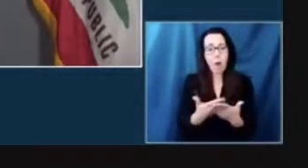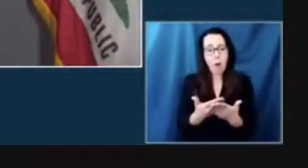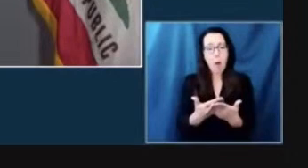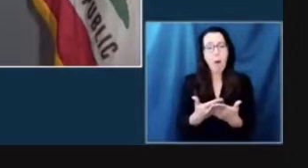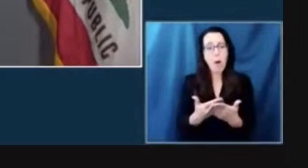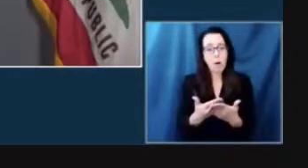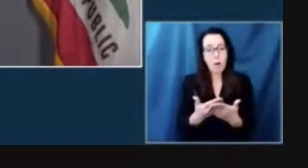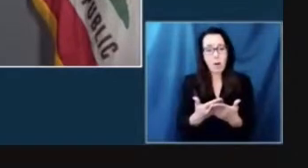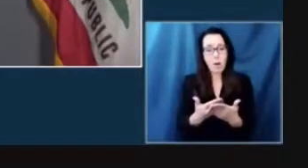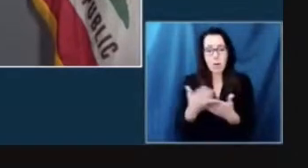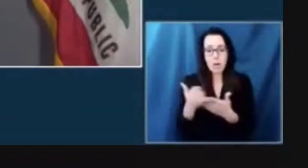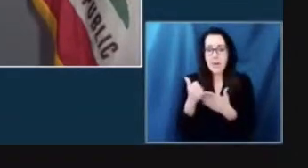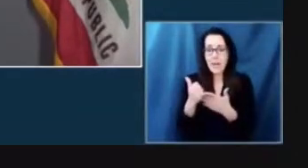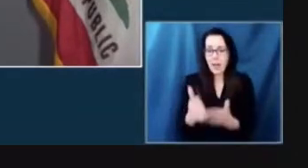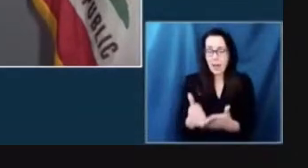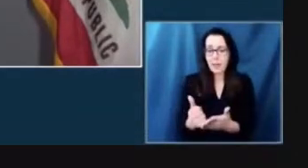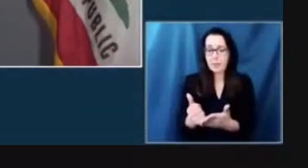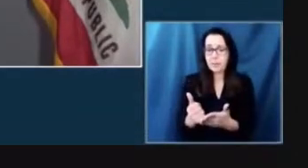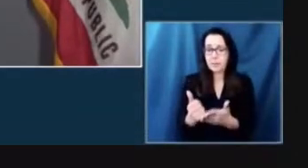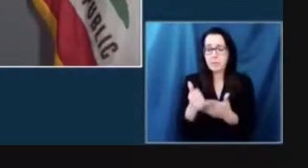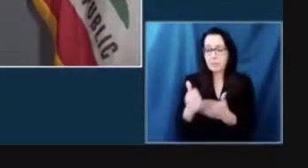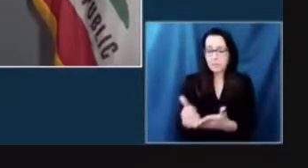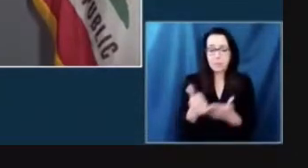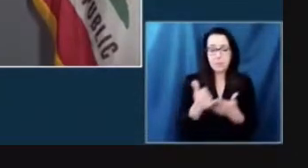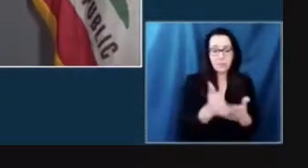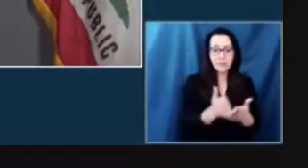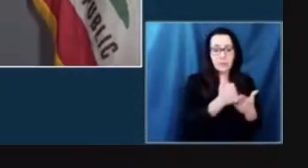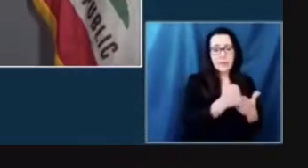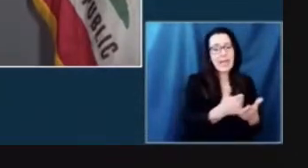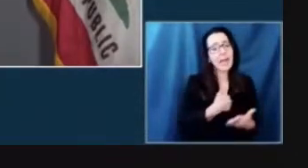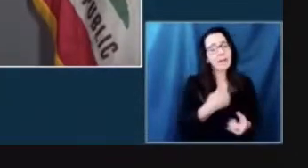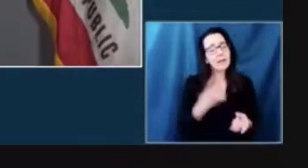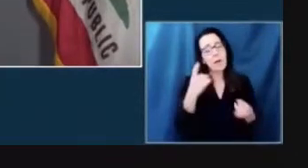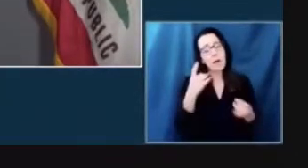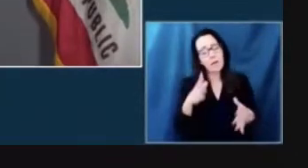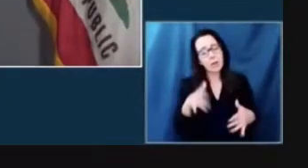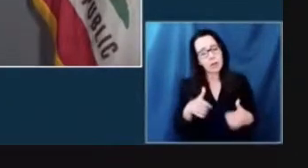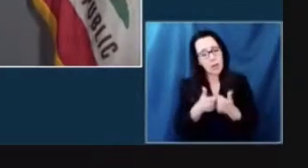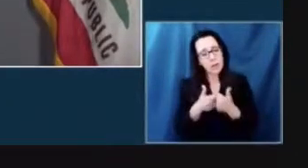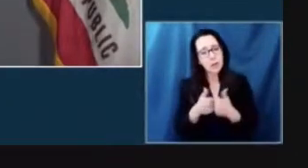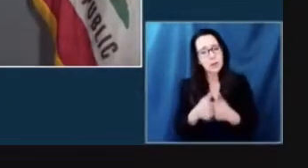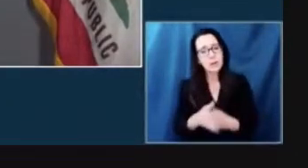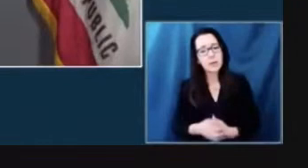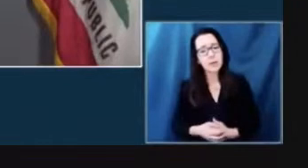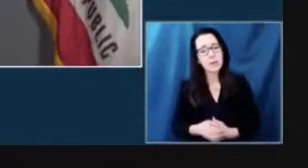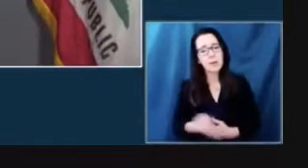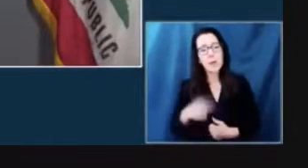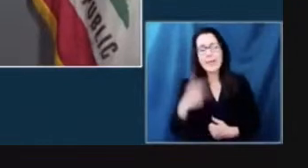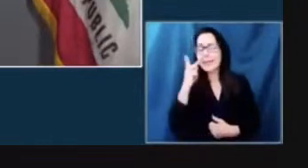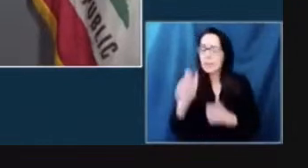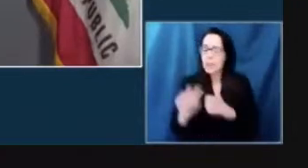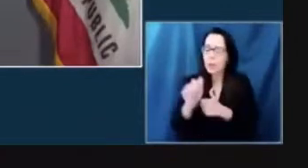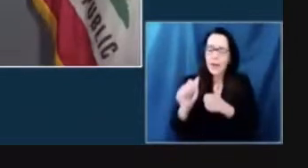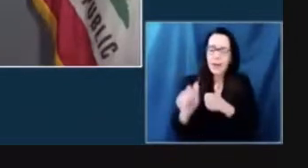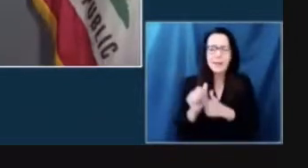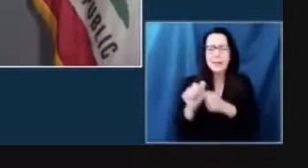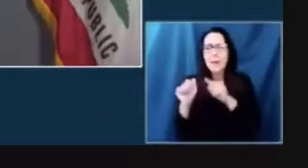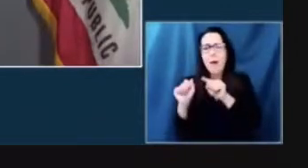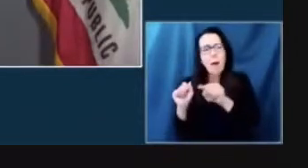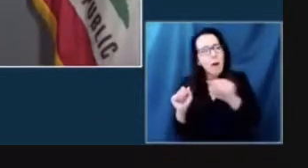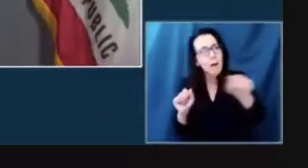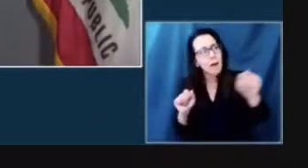deliver faces grave and unprecedented challenges. We see threats across the